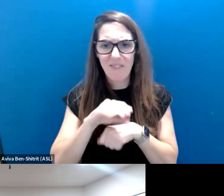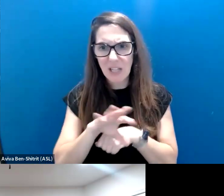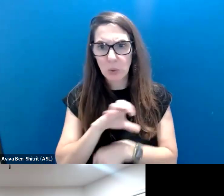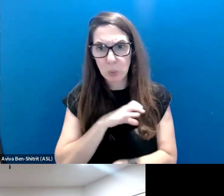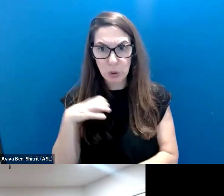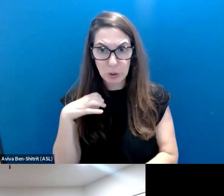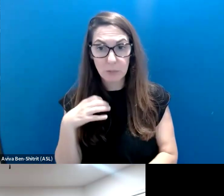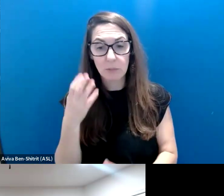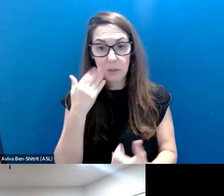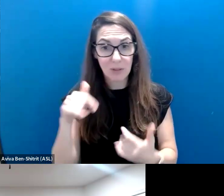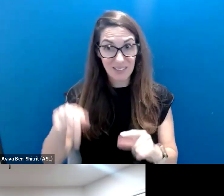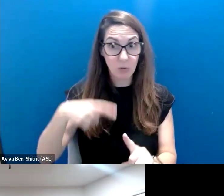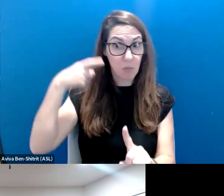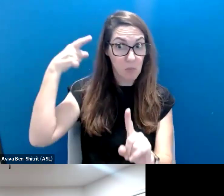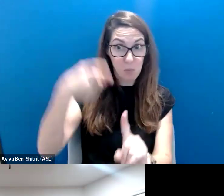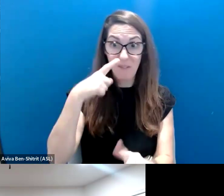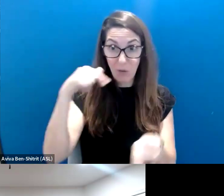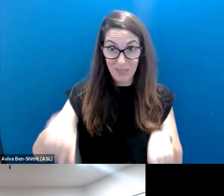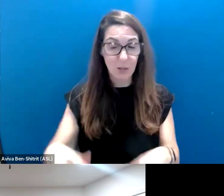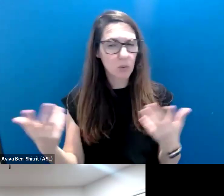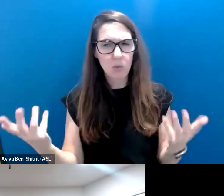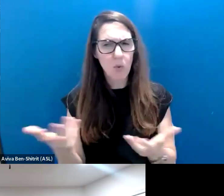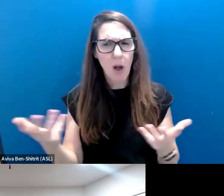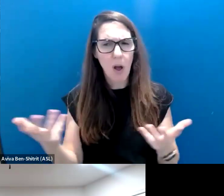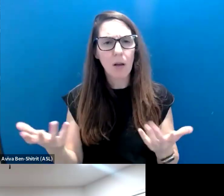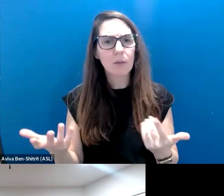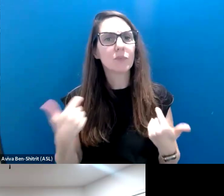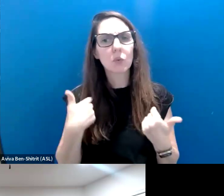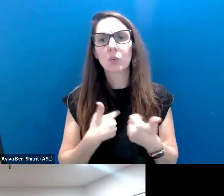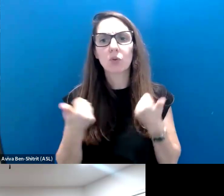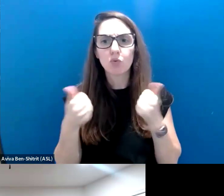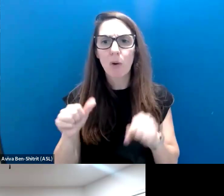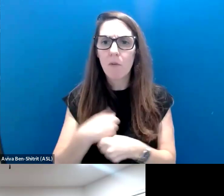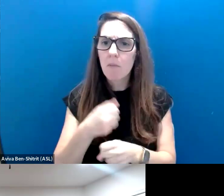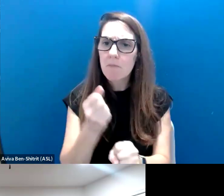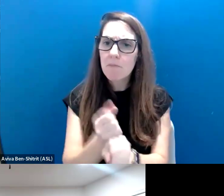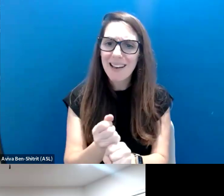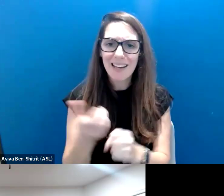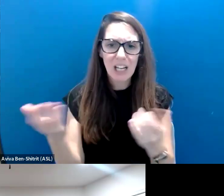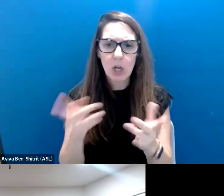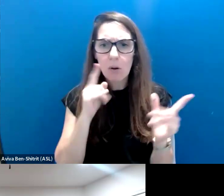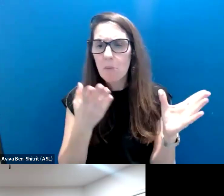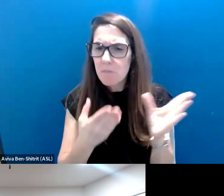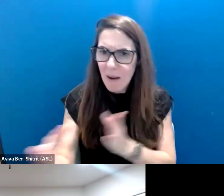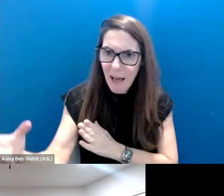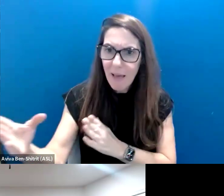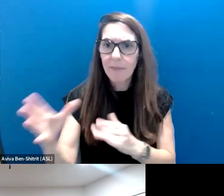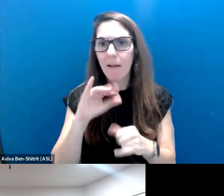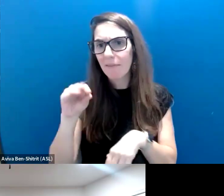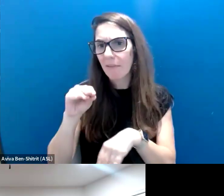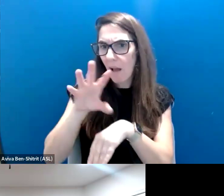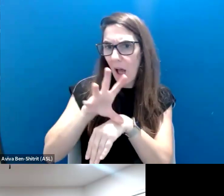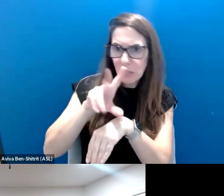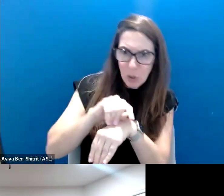the fact that the whole point of this is to create a plan in consultation with, you